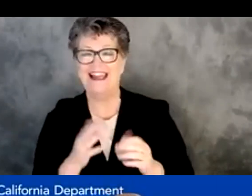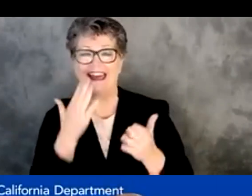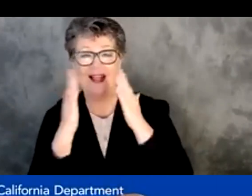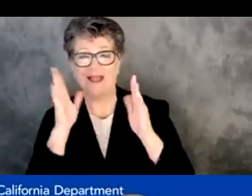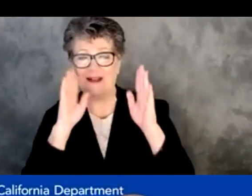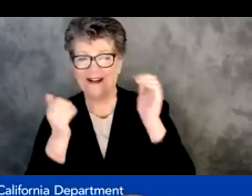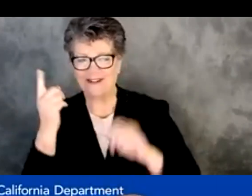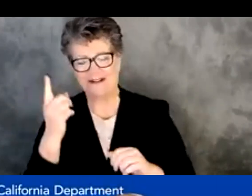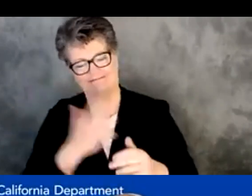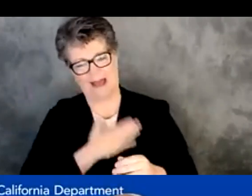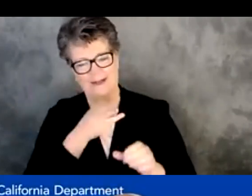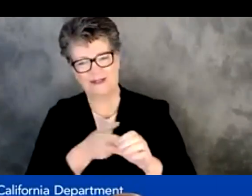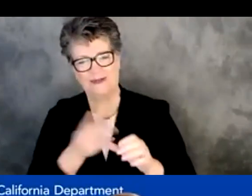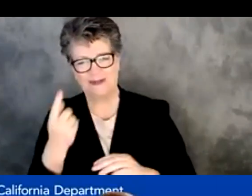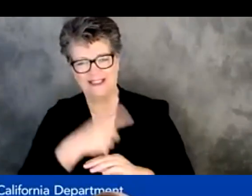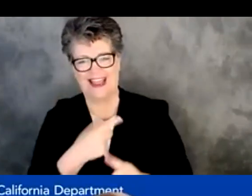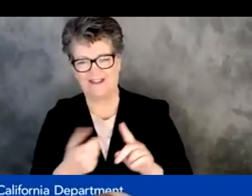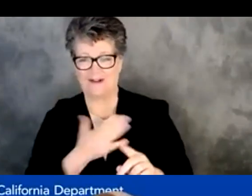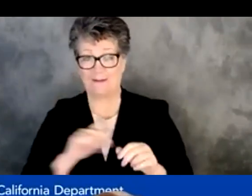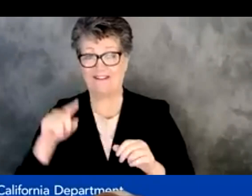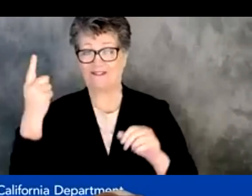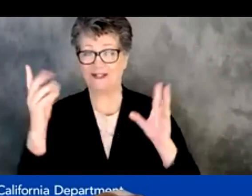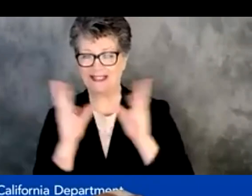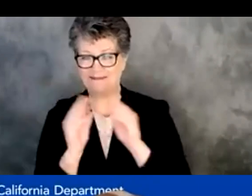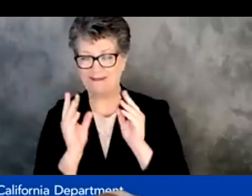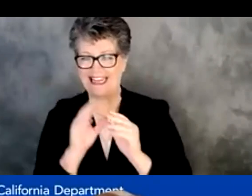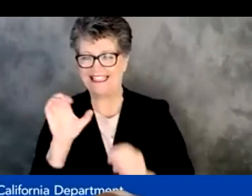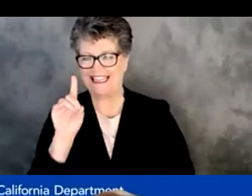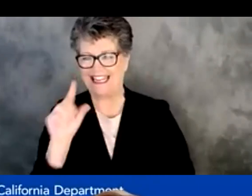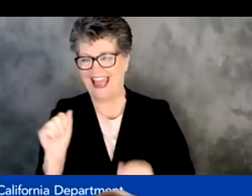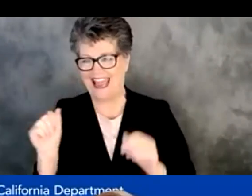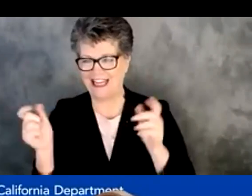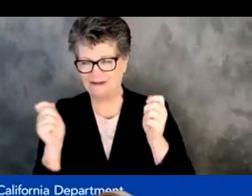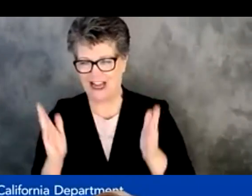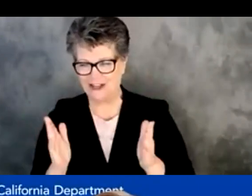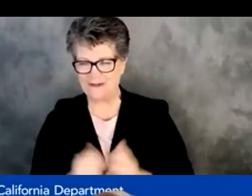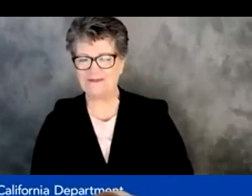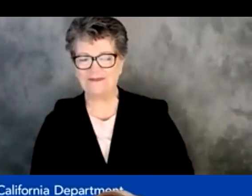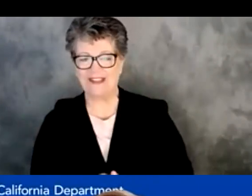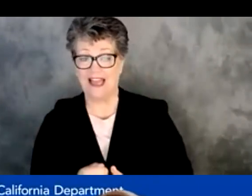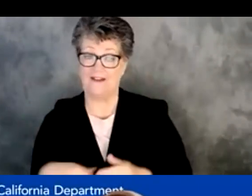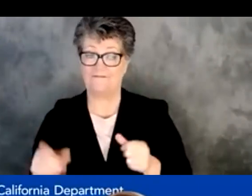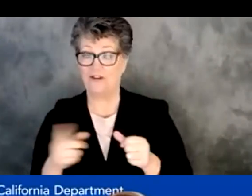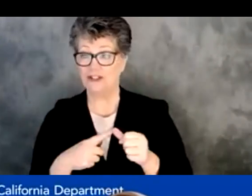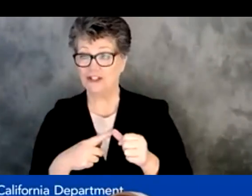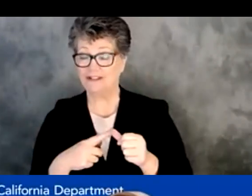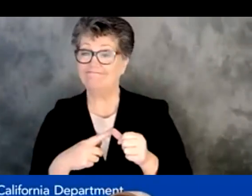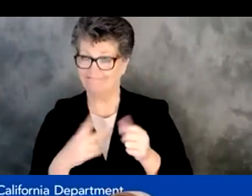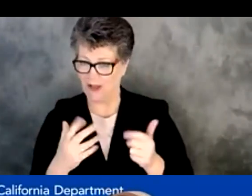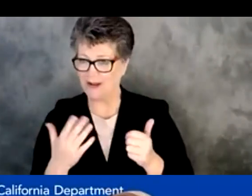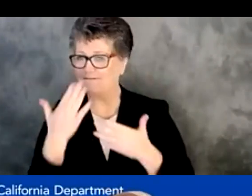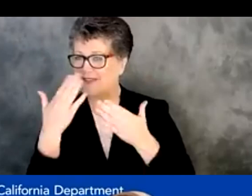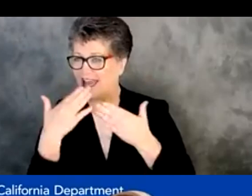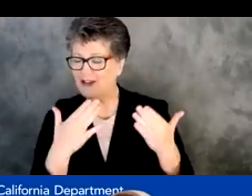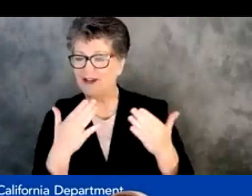everybody. I'm so happy to join you today for my first meeting as CDA Director. And first order of business, I want to extend my